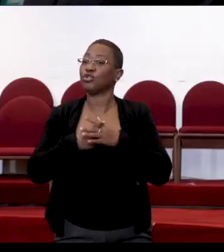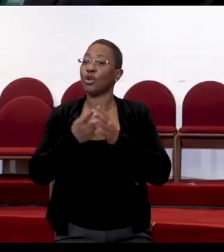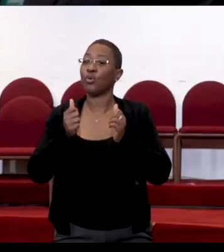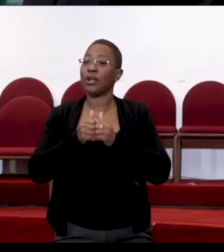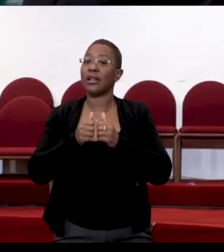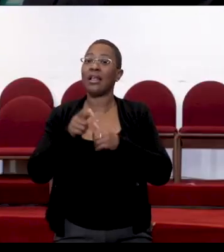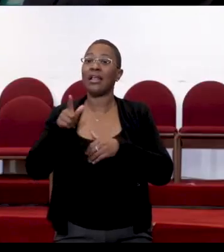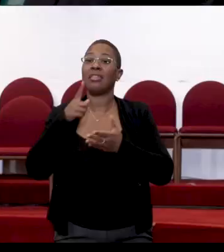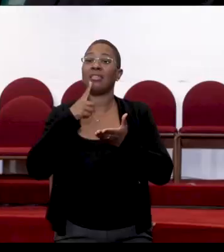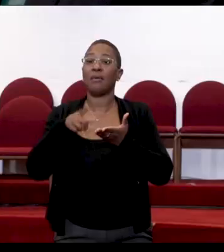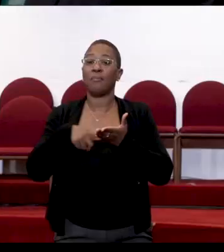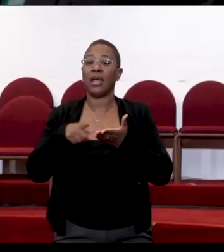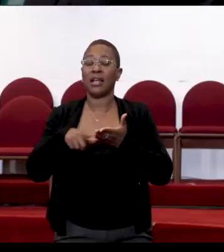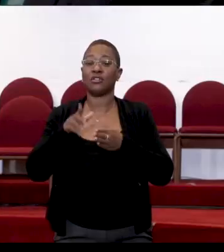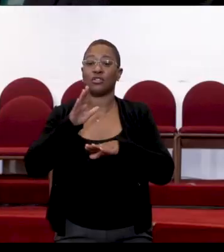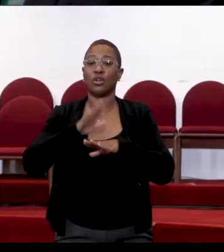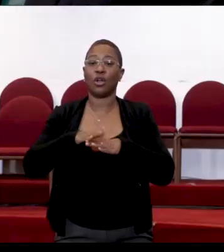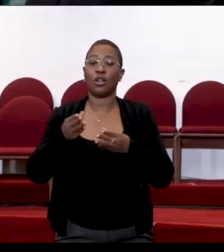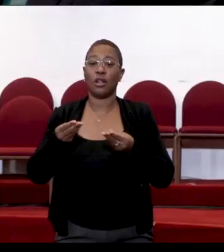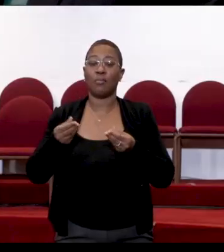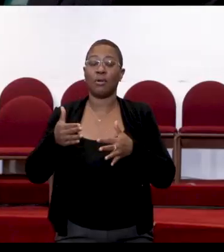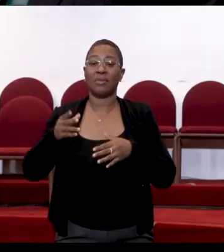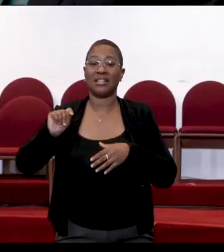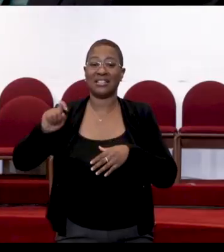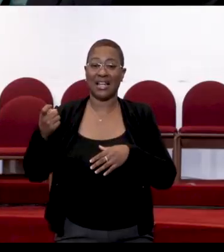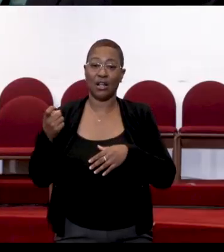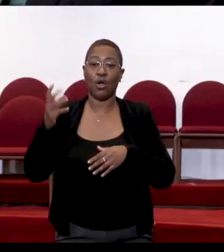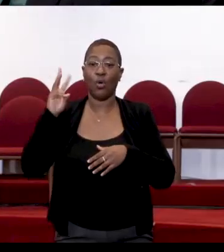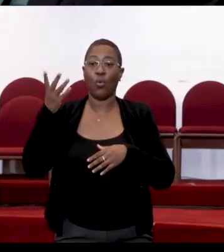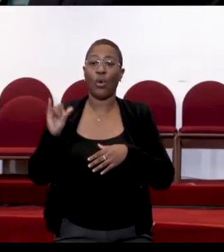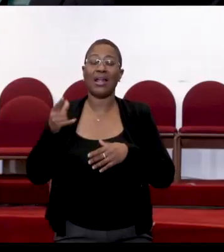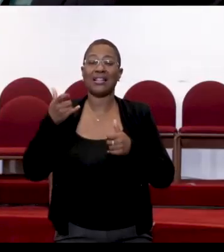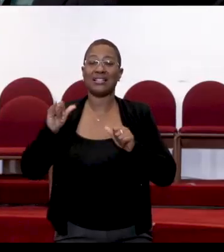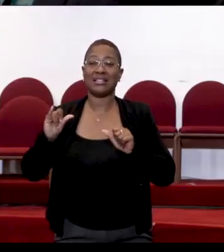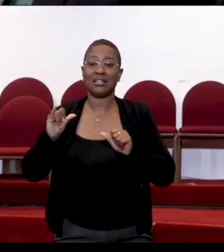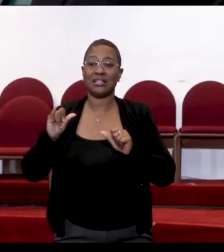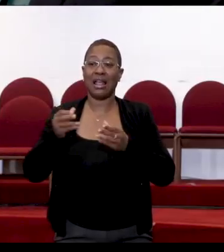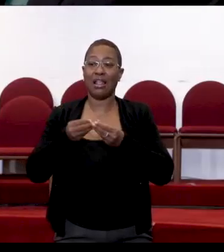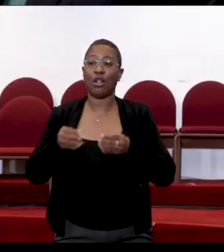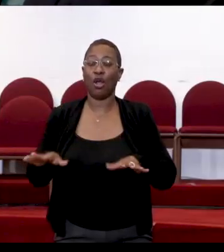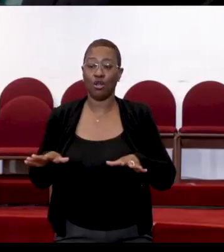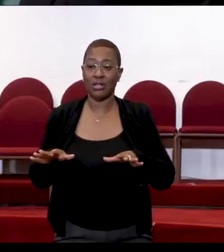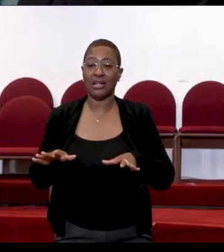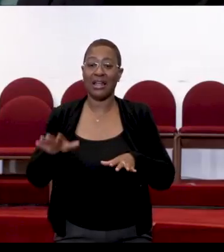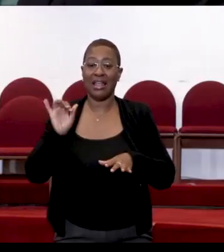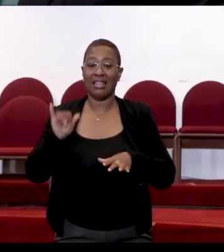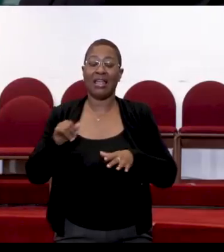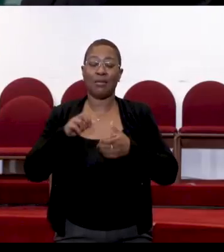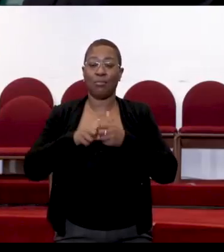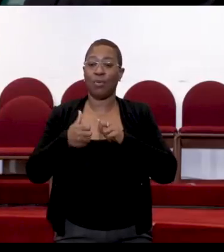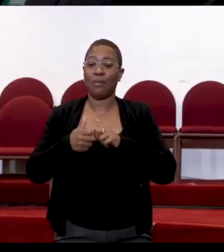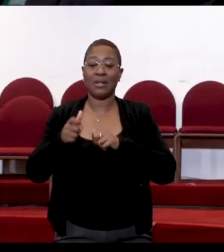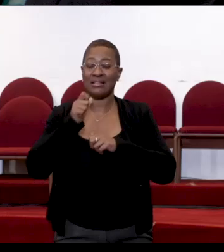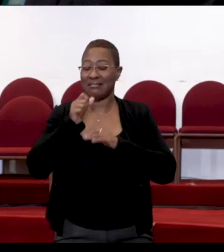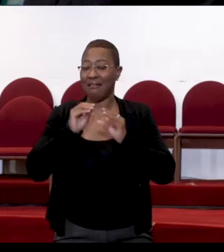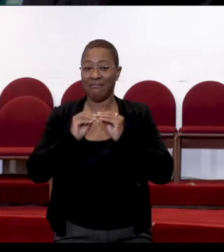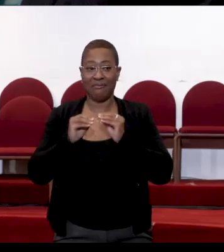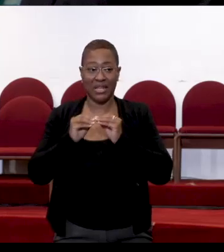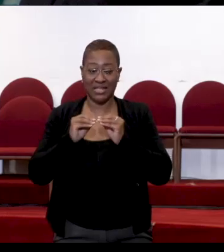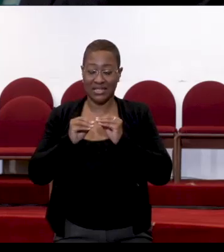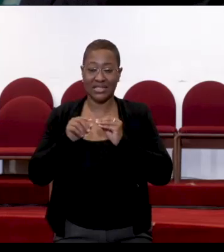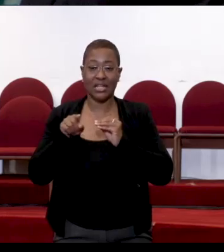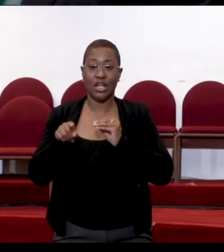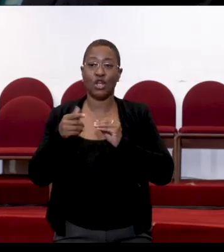the payments on our property taxes. Why are they still being lost? That problem is not fixed, and